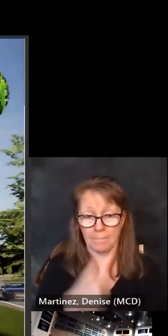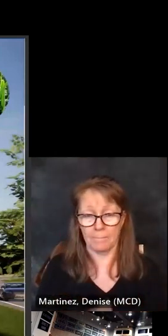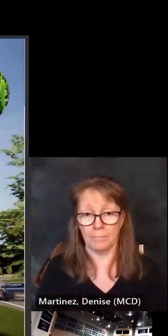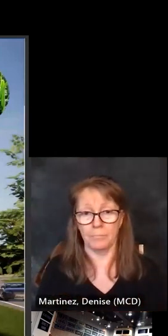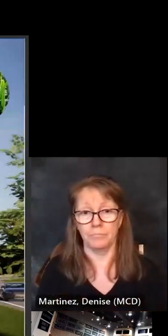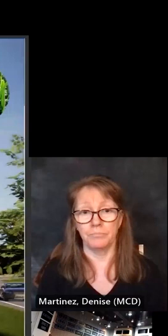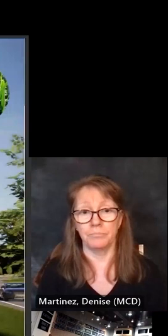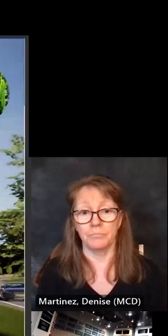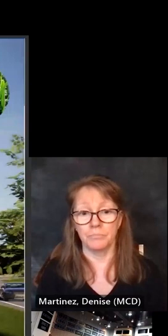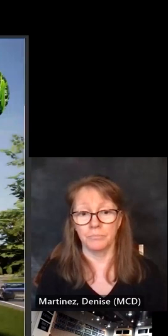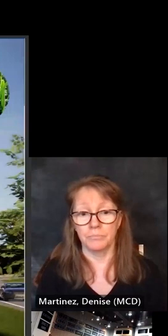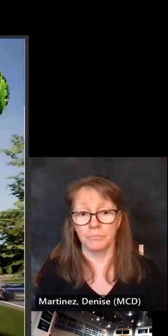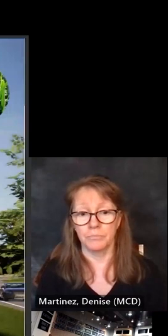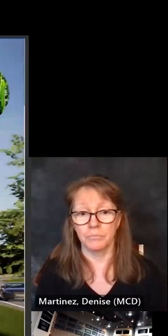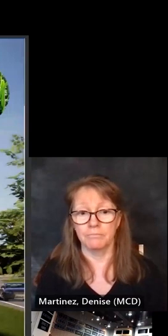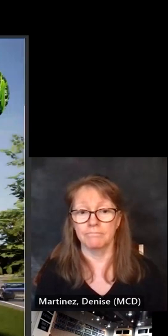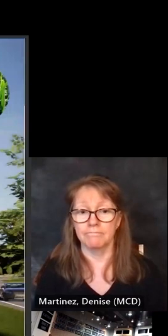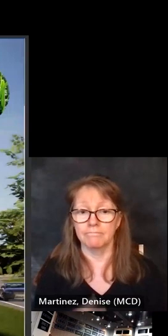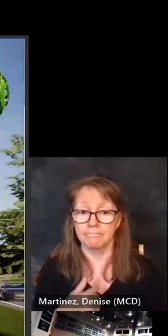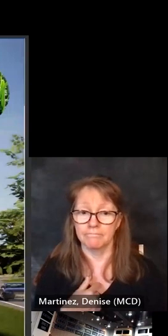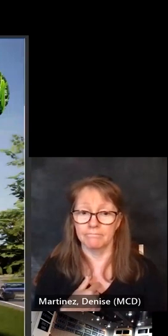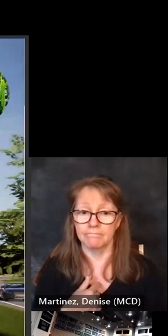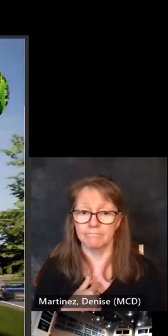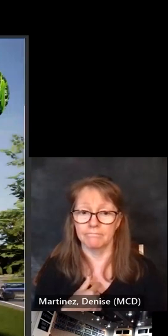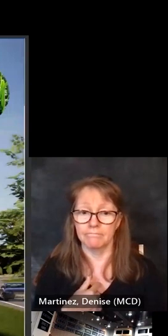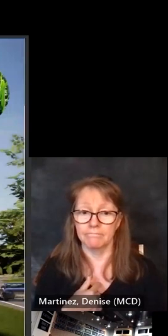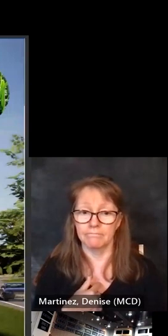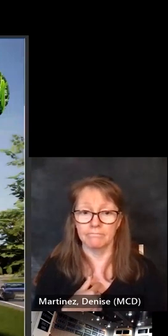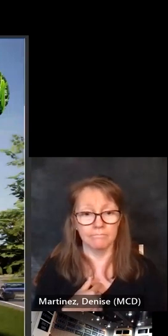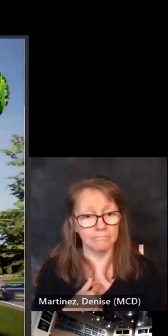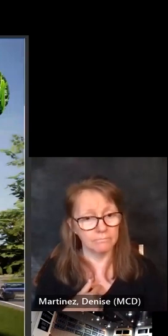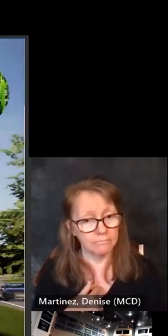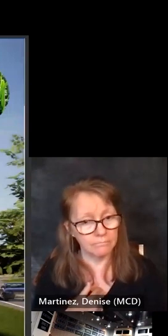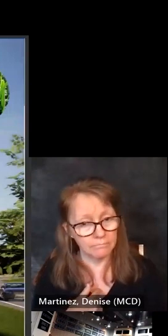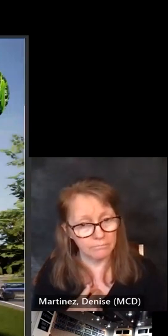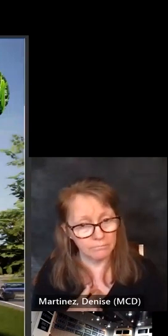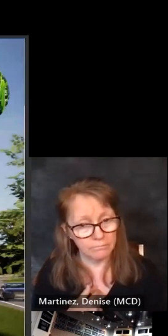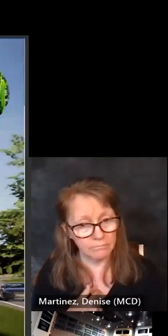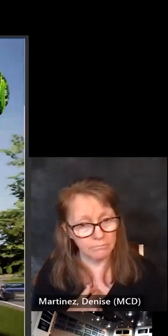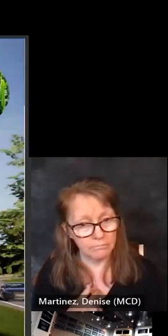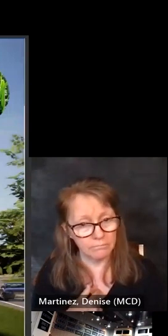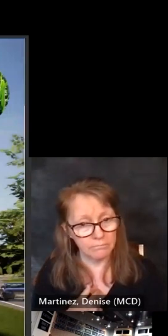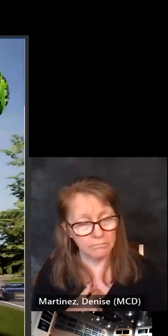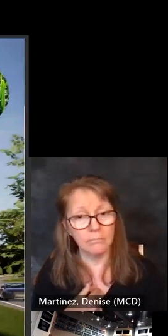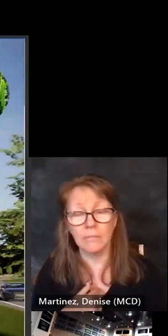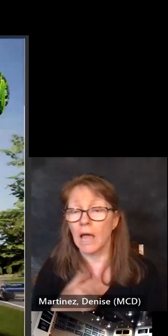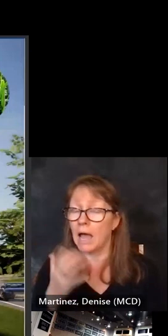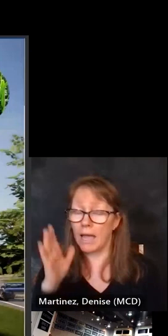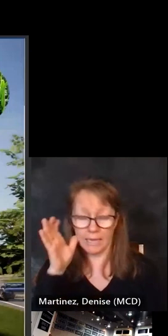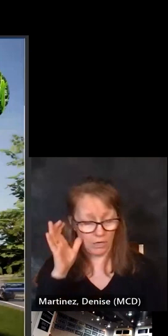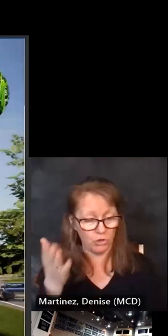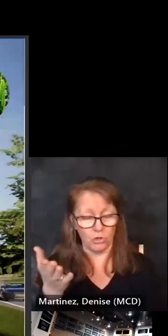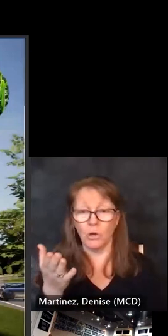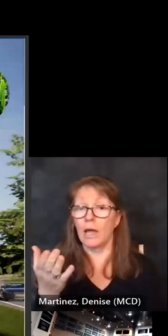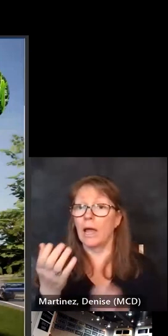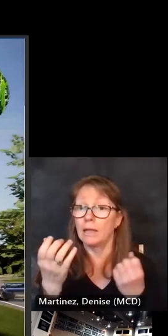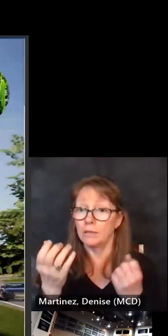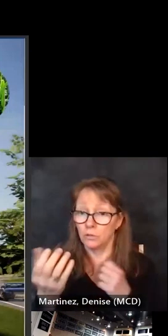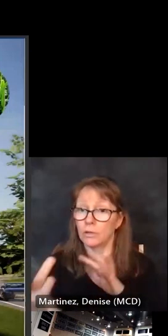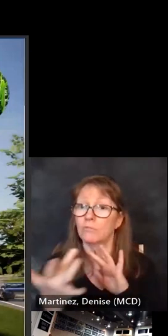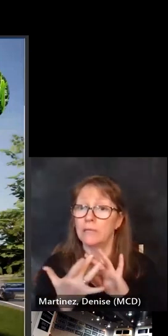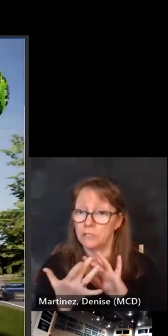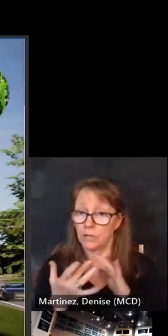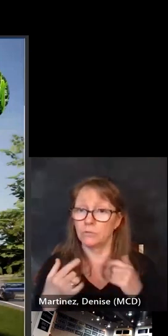Jared, I hear you, but I'm very much here on her behalf, and you're more than welcome to reach out to me as a number of you have in advance of this